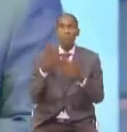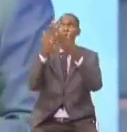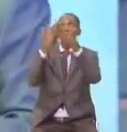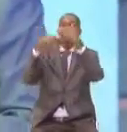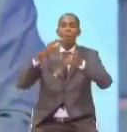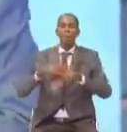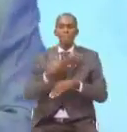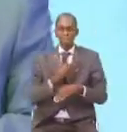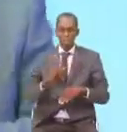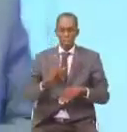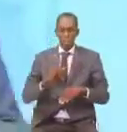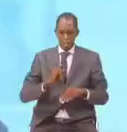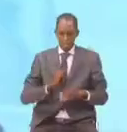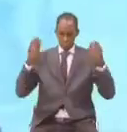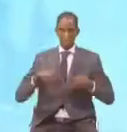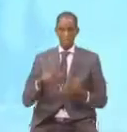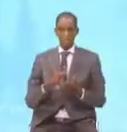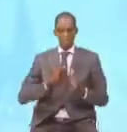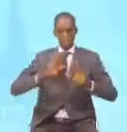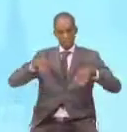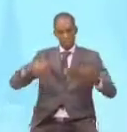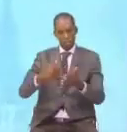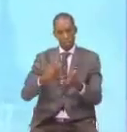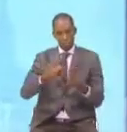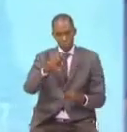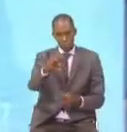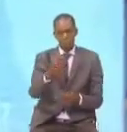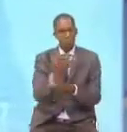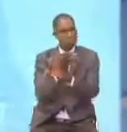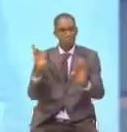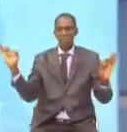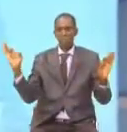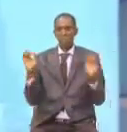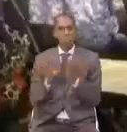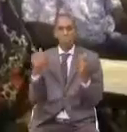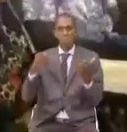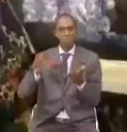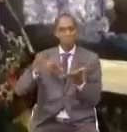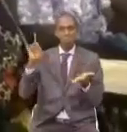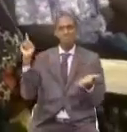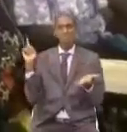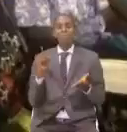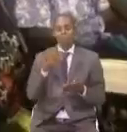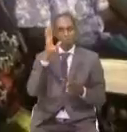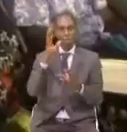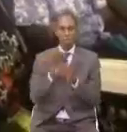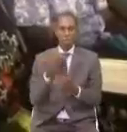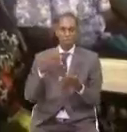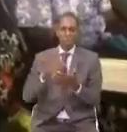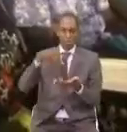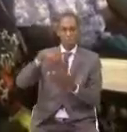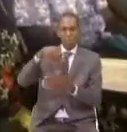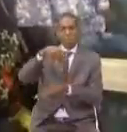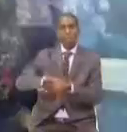been wearing it, and I give it to you free of charge. You're happy tonight. And then when heaven looks